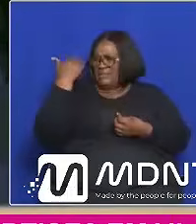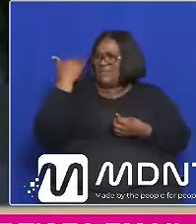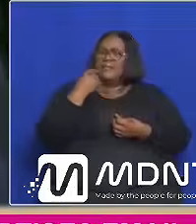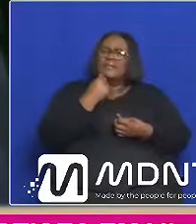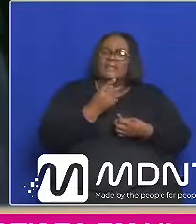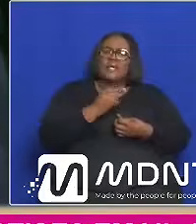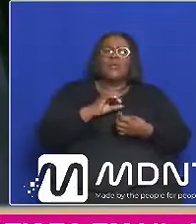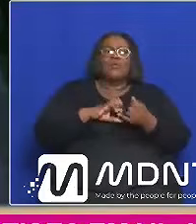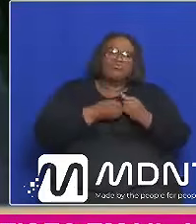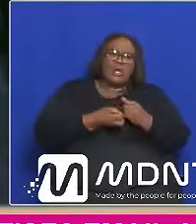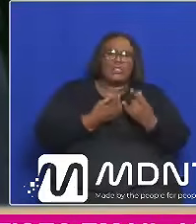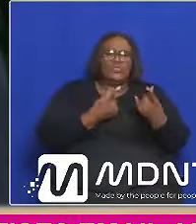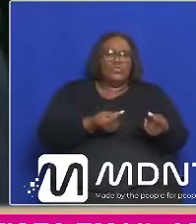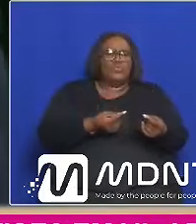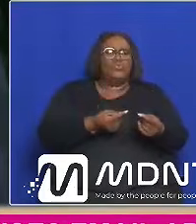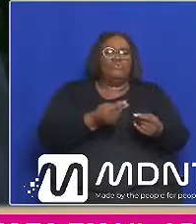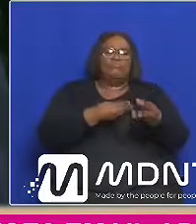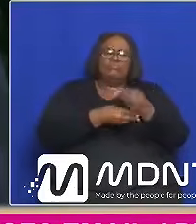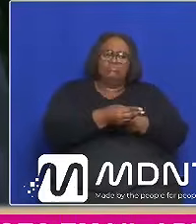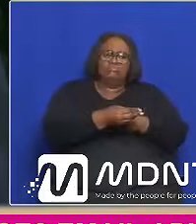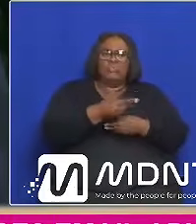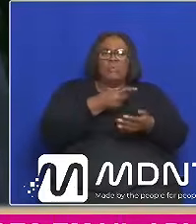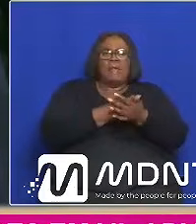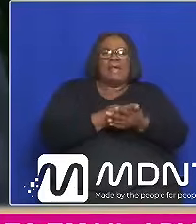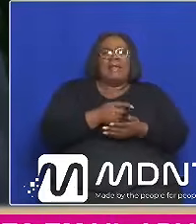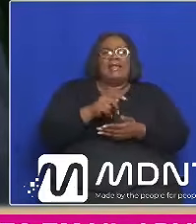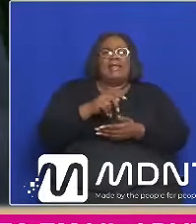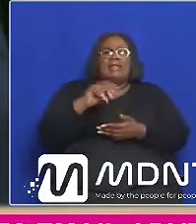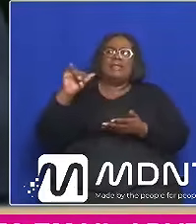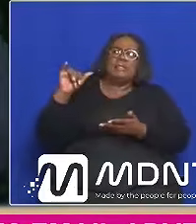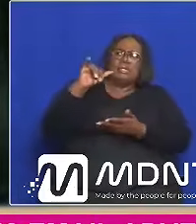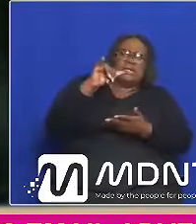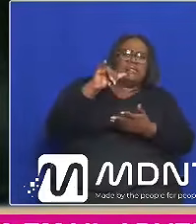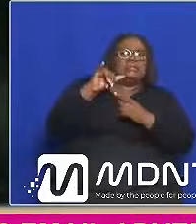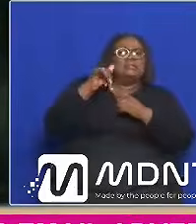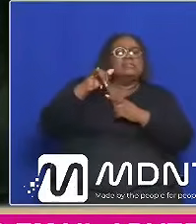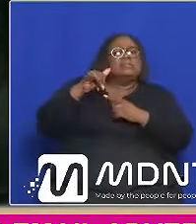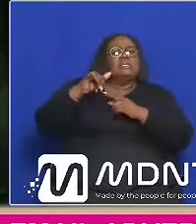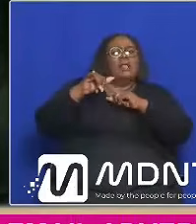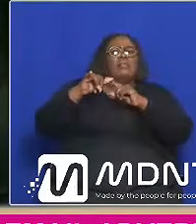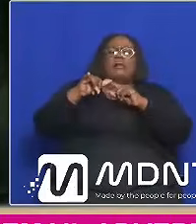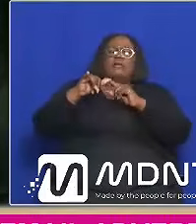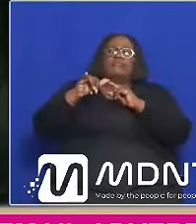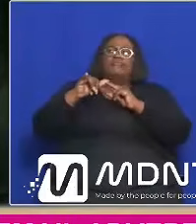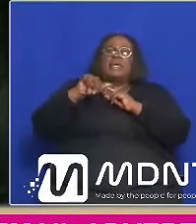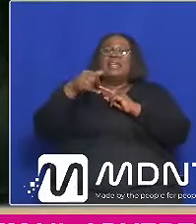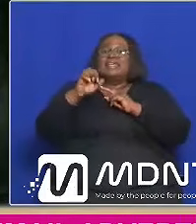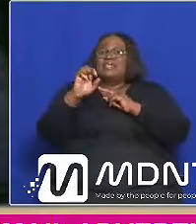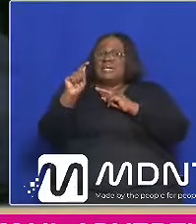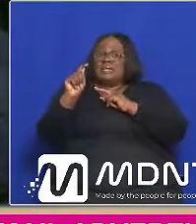do a transaction to buy a jet that did not succeed. So I'm speaking to all of those